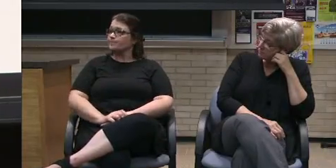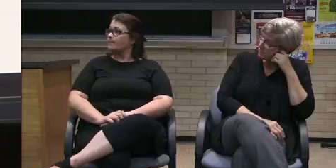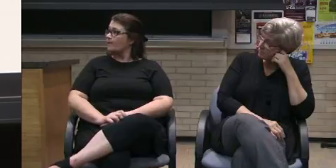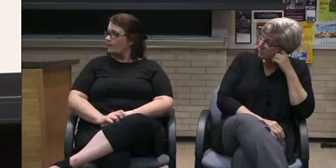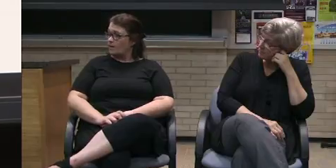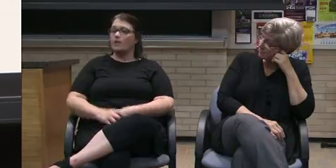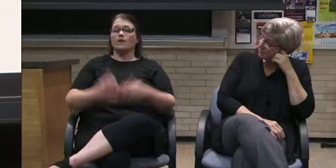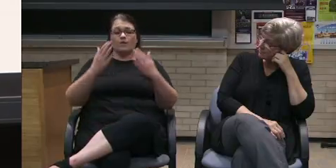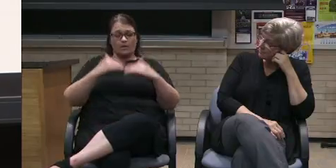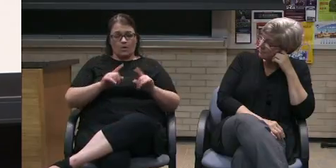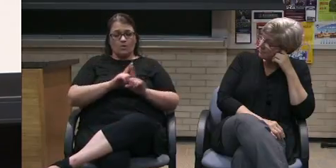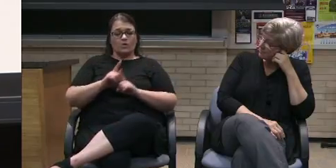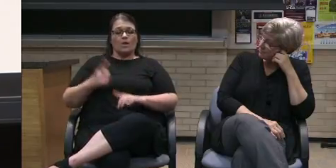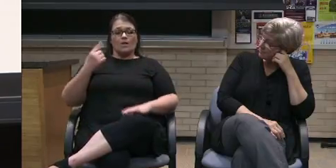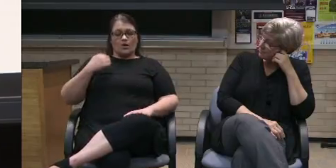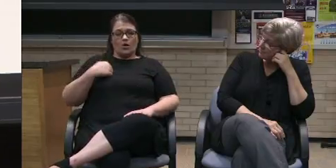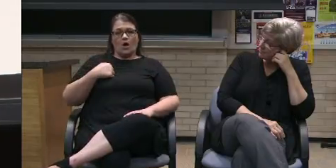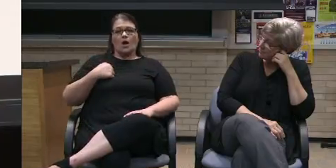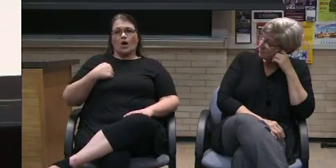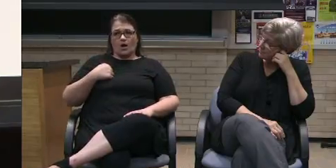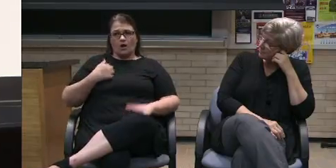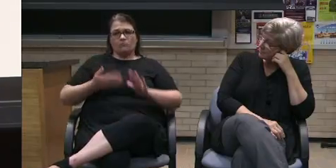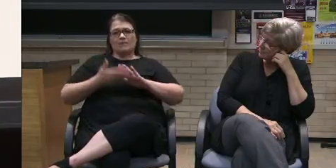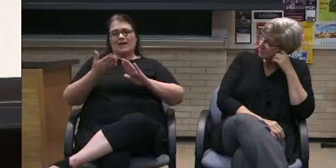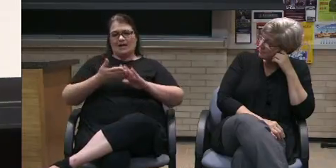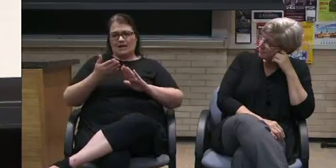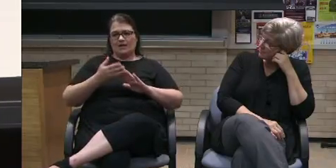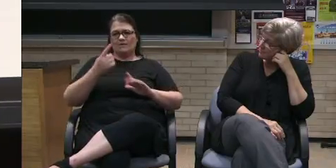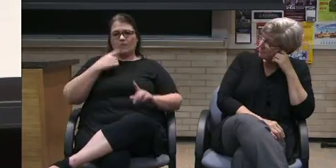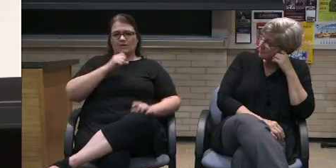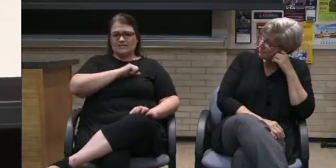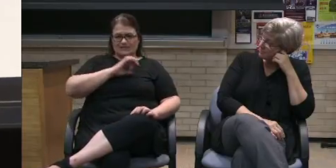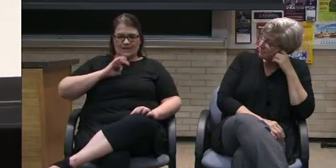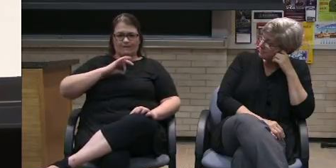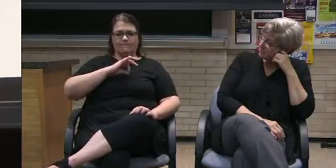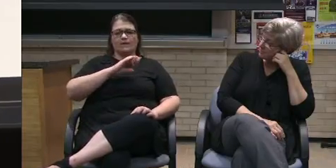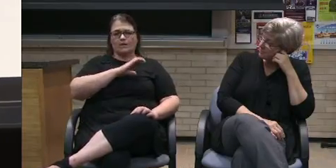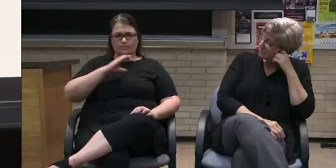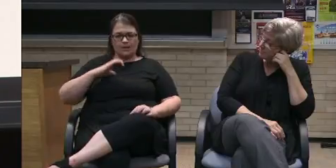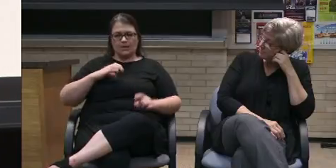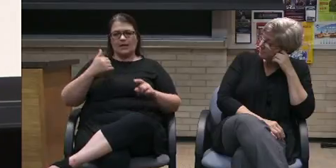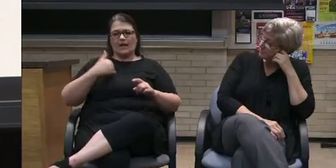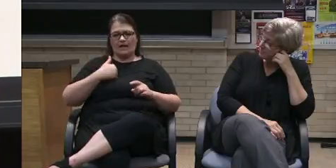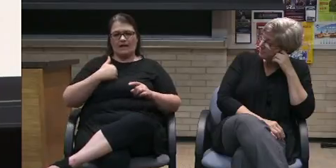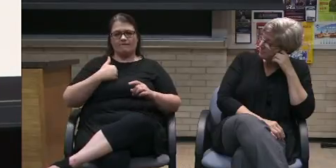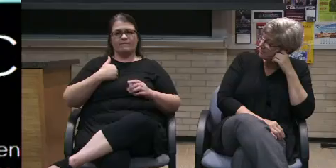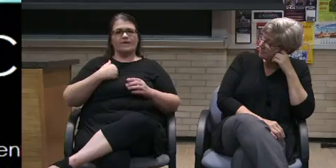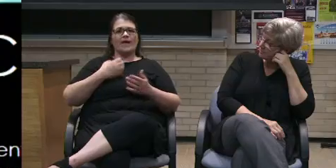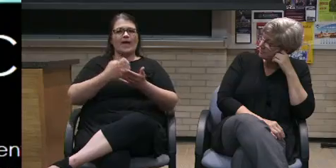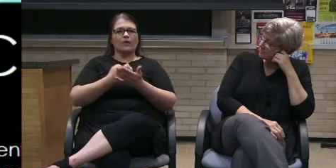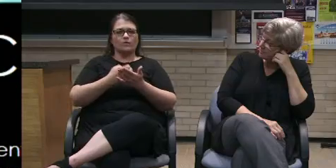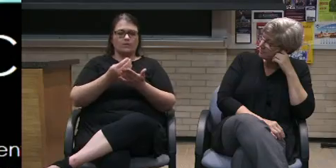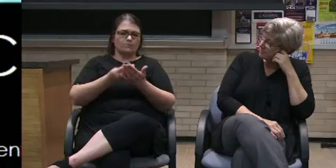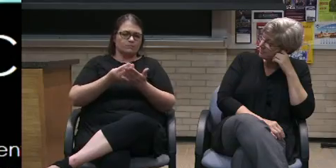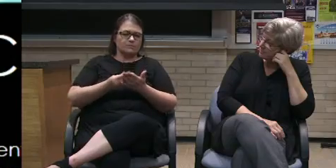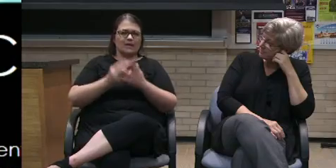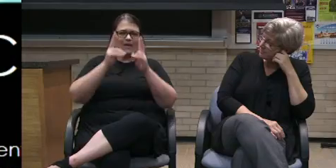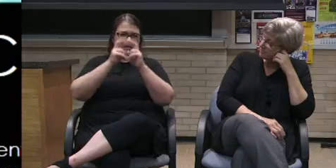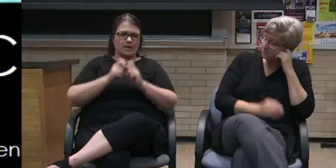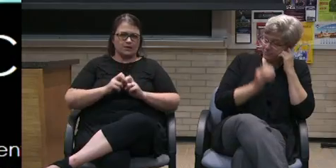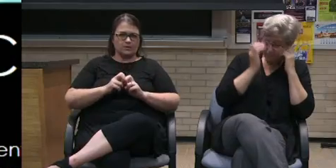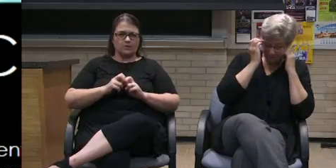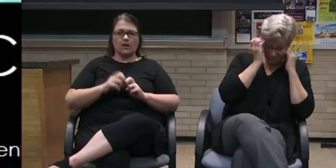We also, last year, I charged a committee to do a faculty staff salary equity analysis. And in our new contract, the